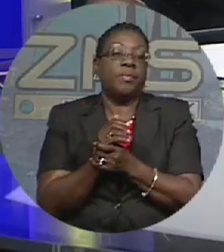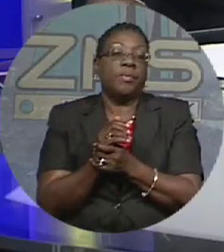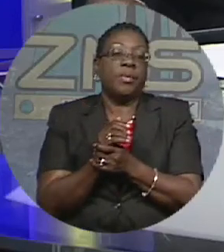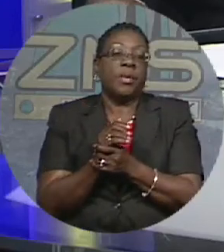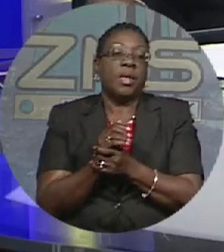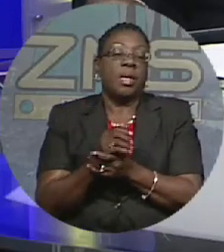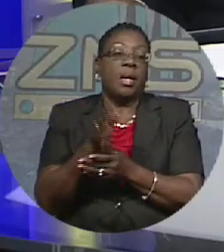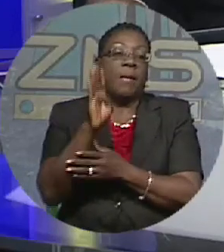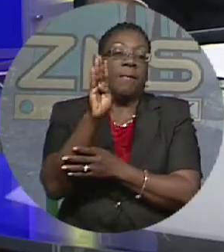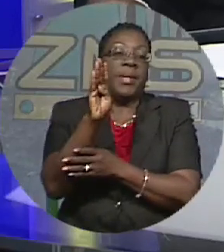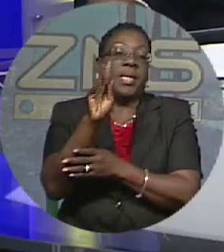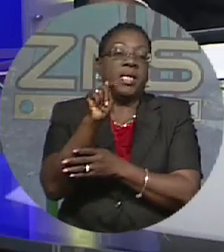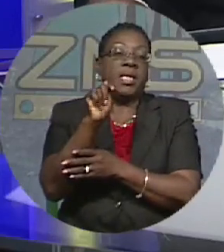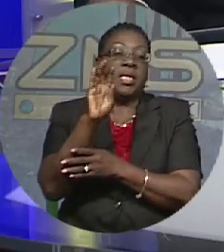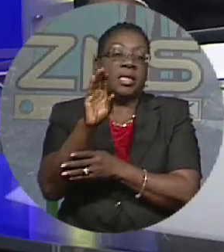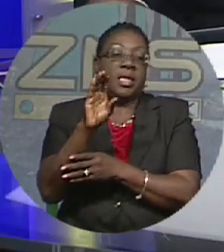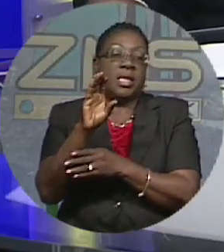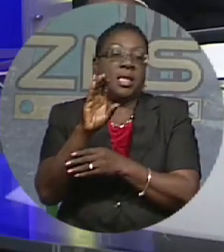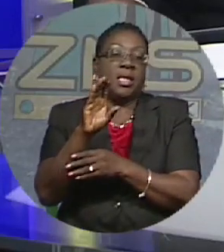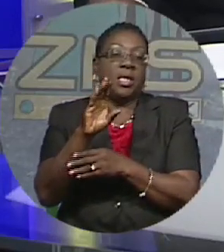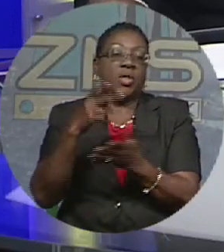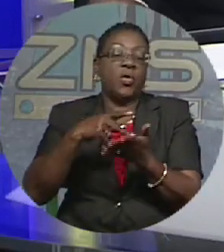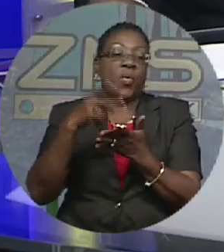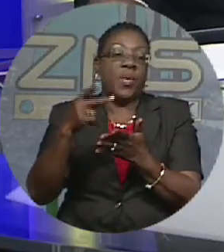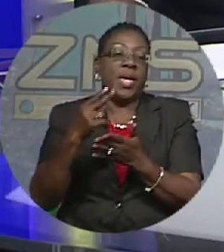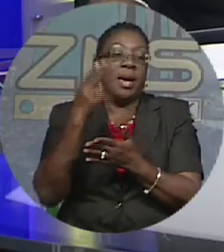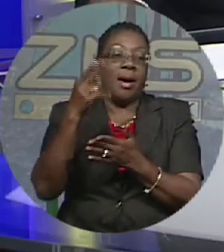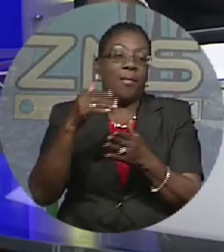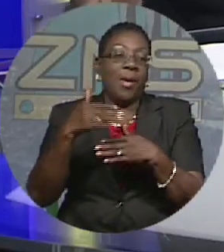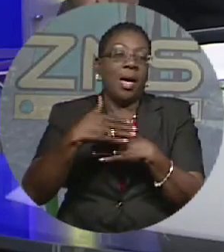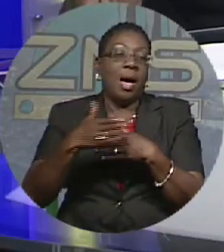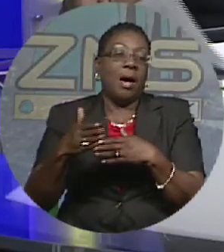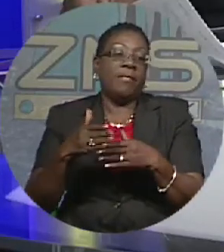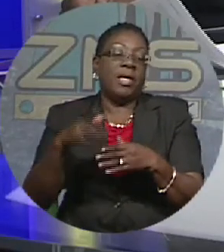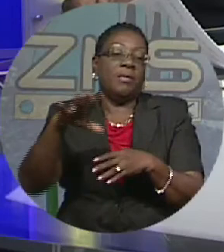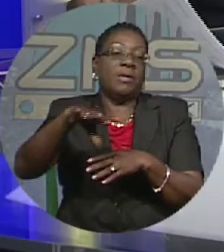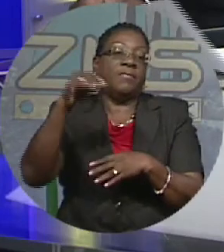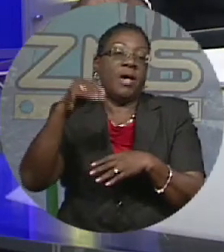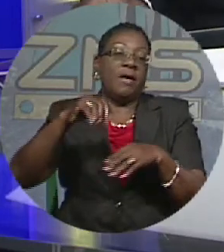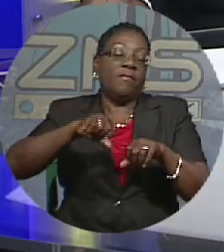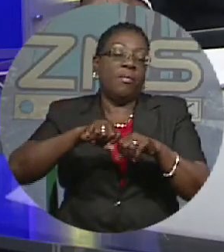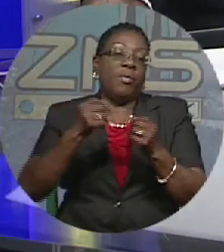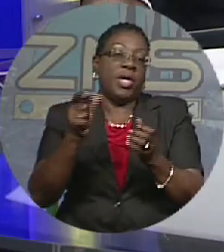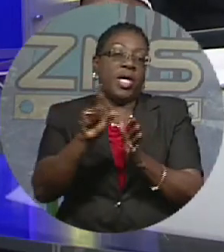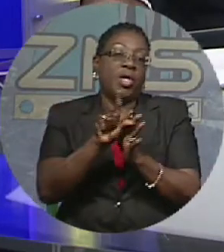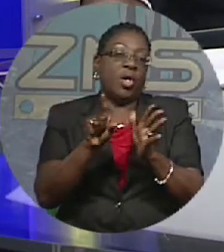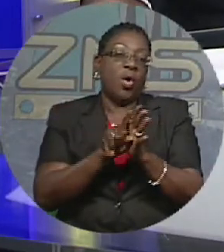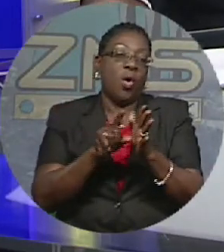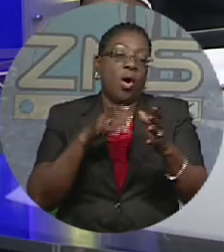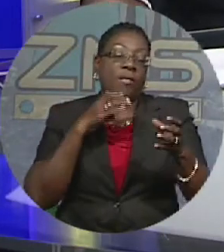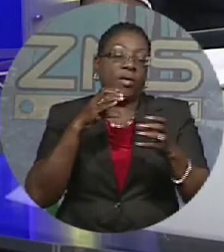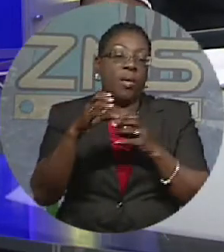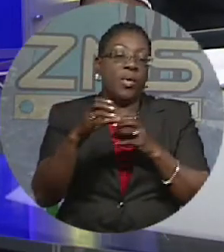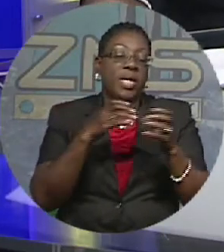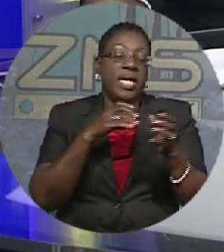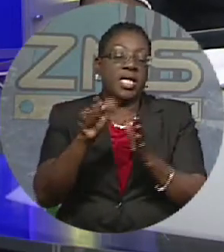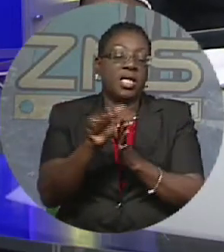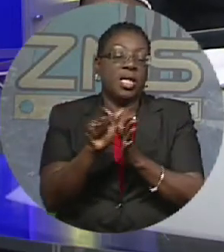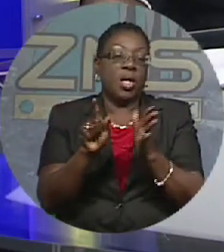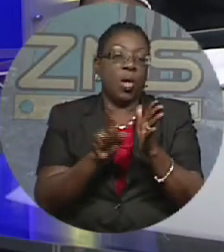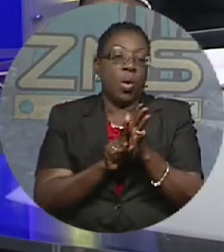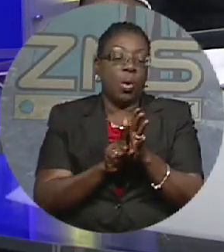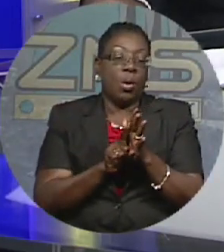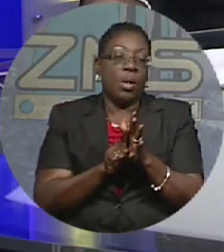the Bahamas telecommunications company to pay up after it was fined by ERCO for breaching the Communications Act. Well, the phone company has to pay